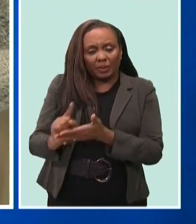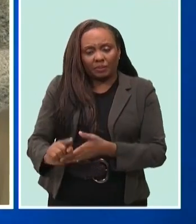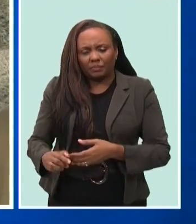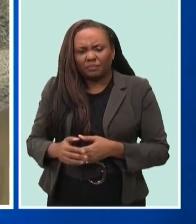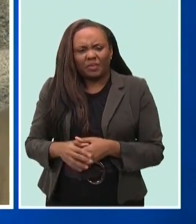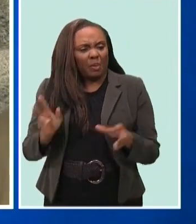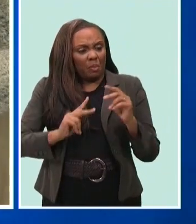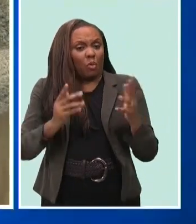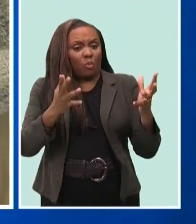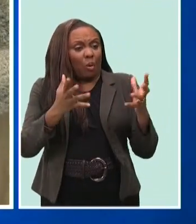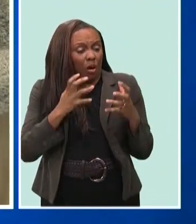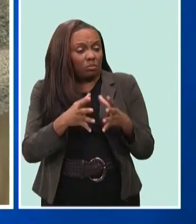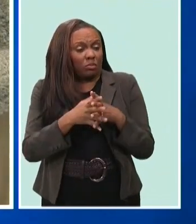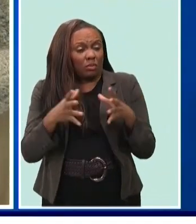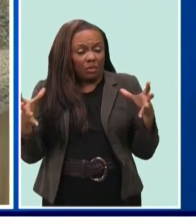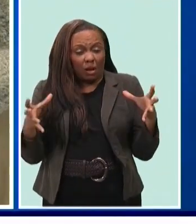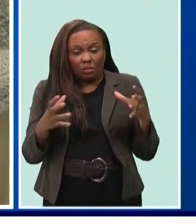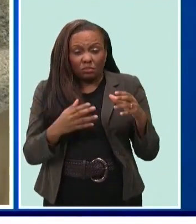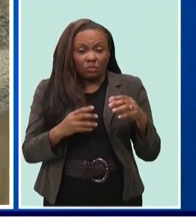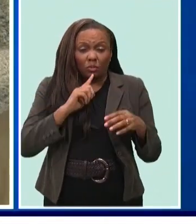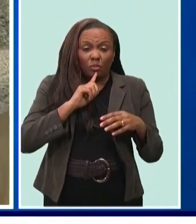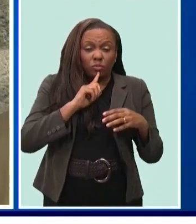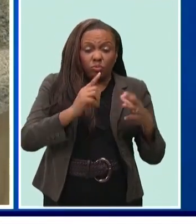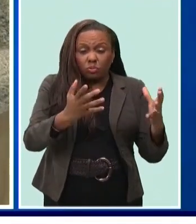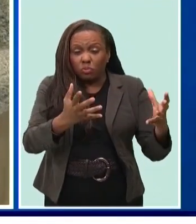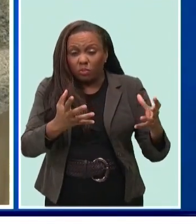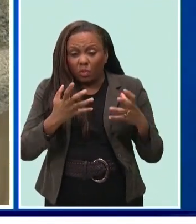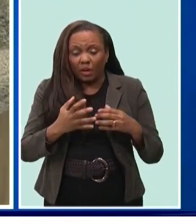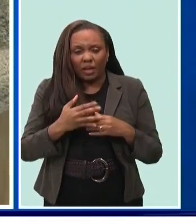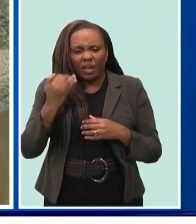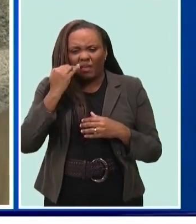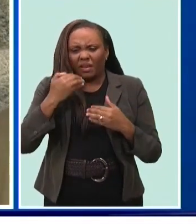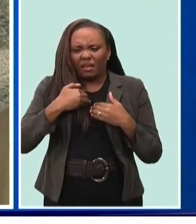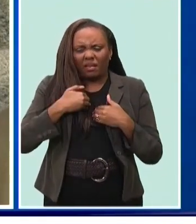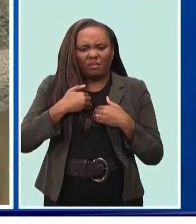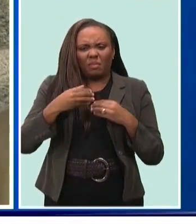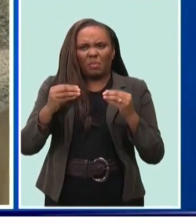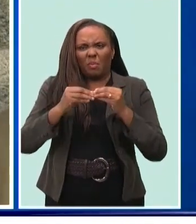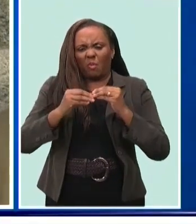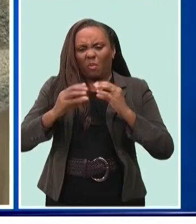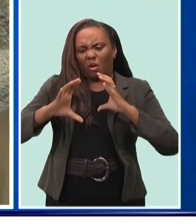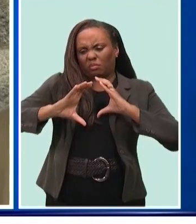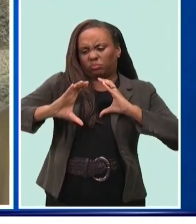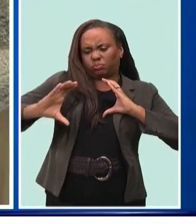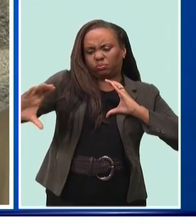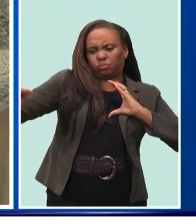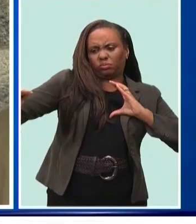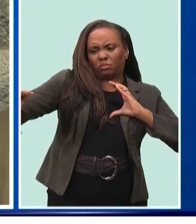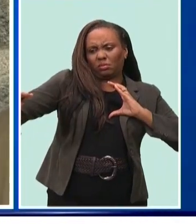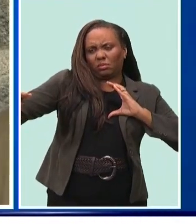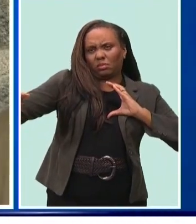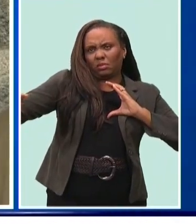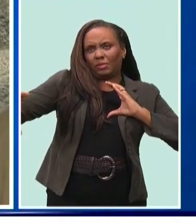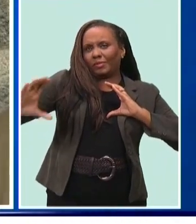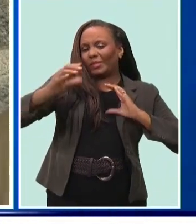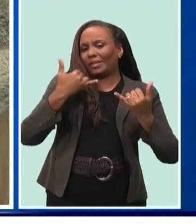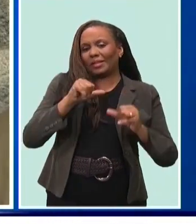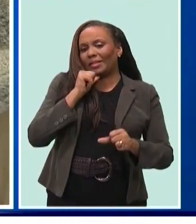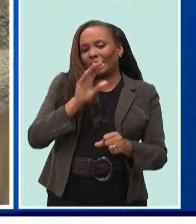high, and I can see probably if I had another 5 to 8 containers, even that would not be